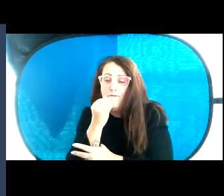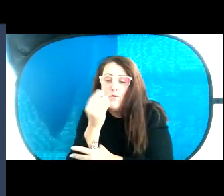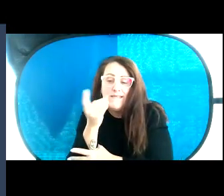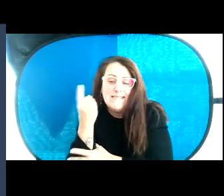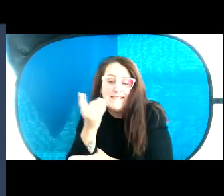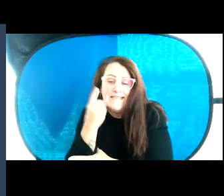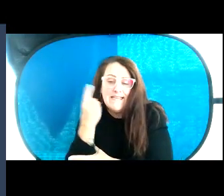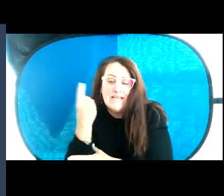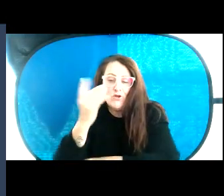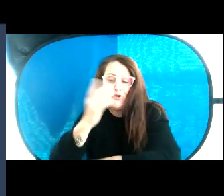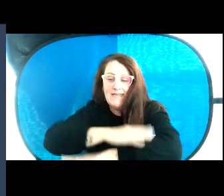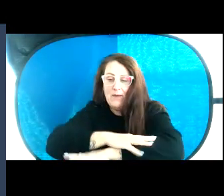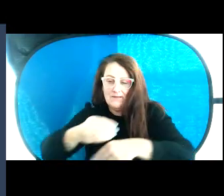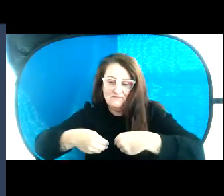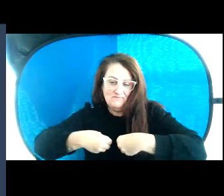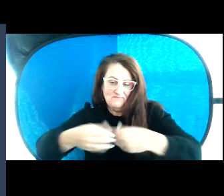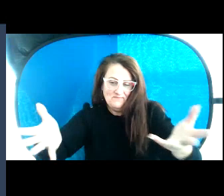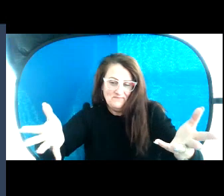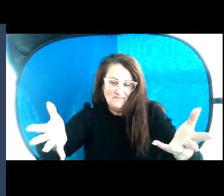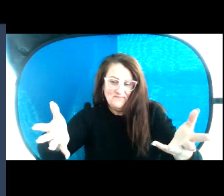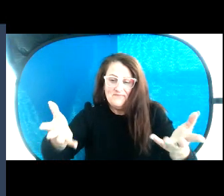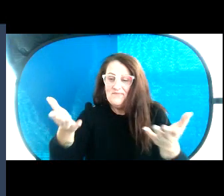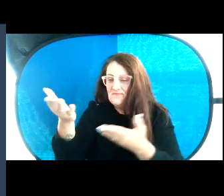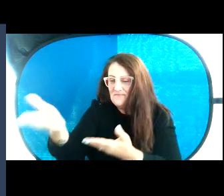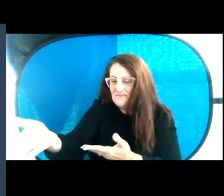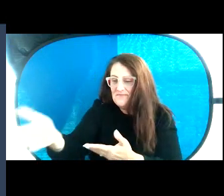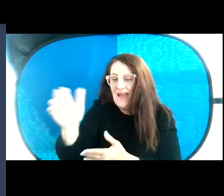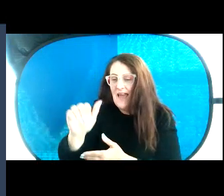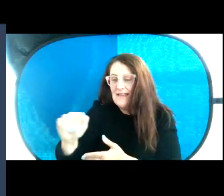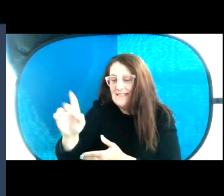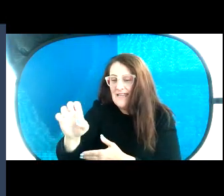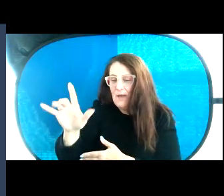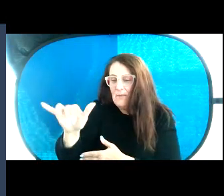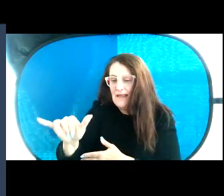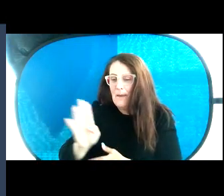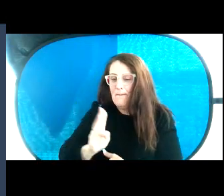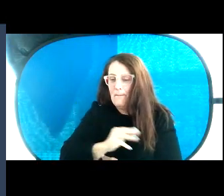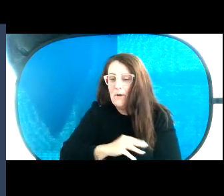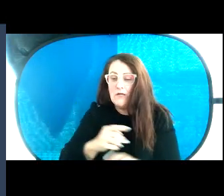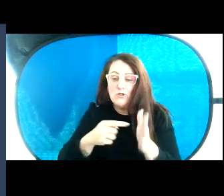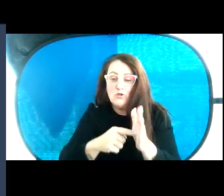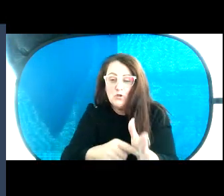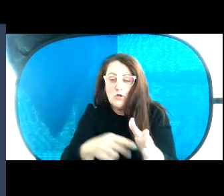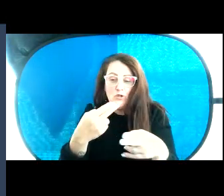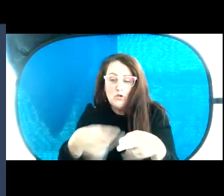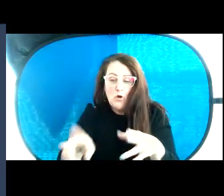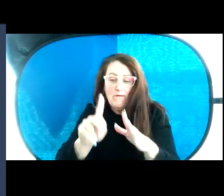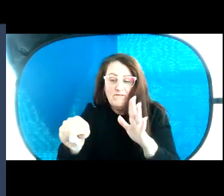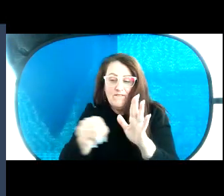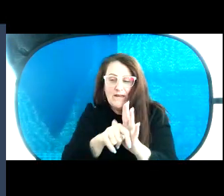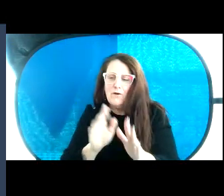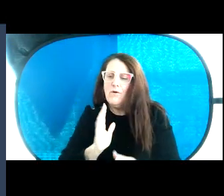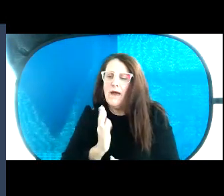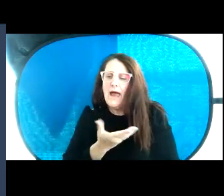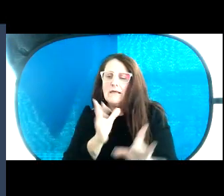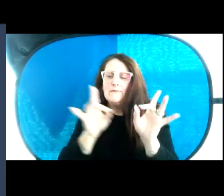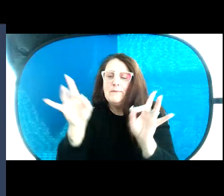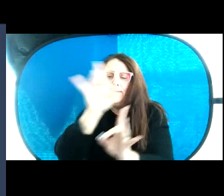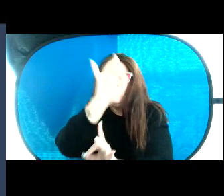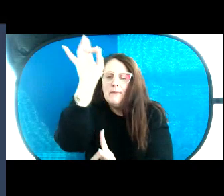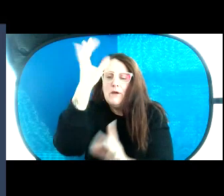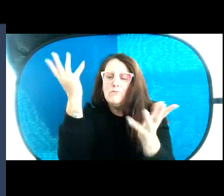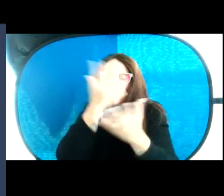So before I wrap up and hand it over to our assembly member, we'd like to show you a short video that captures the spirit of the region. And again, thank you for